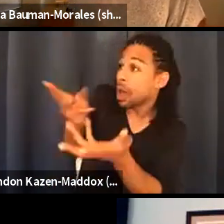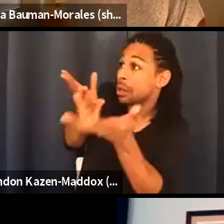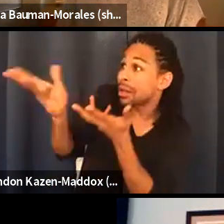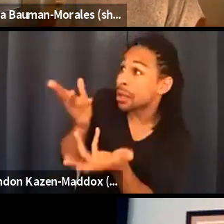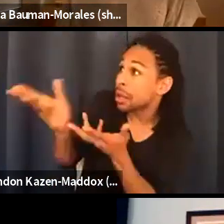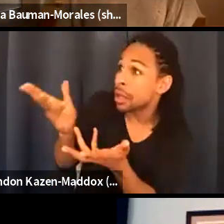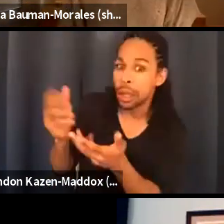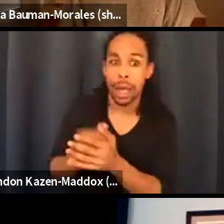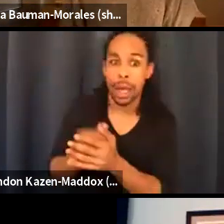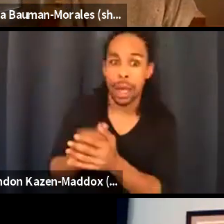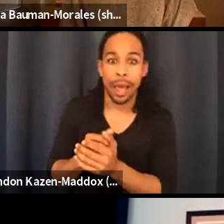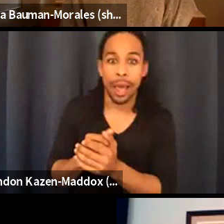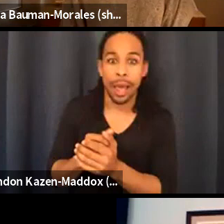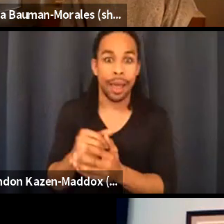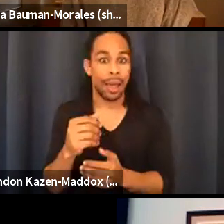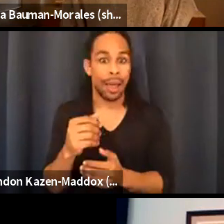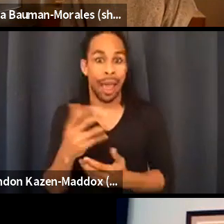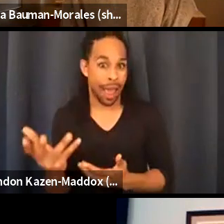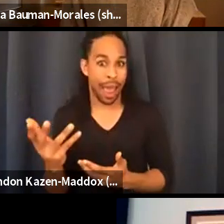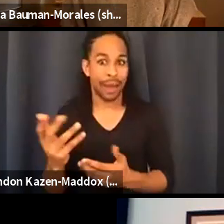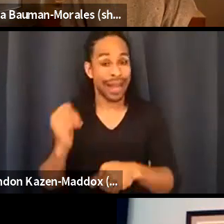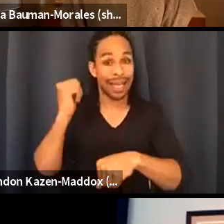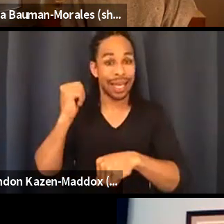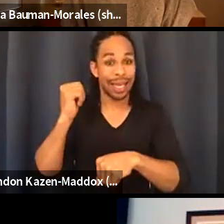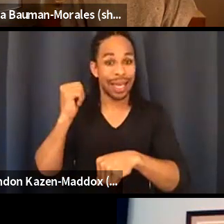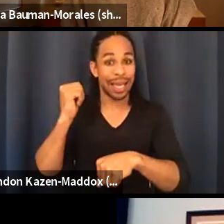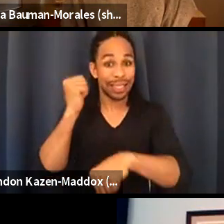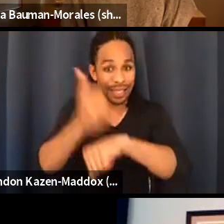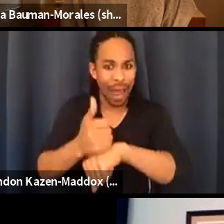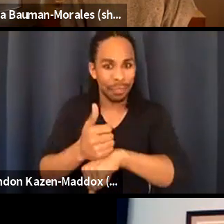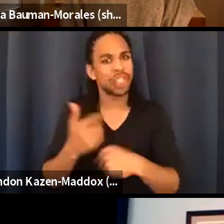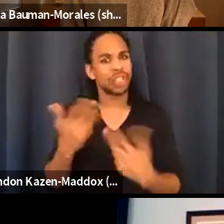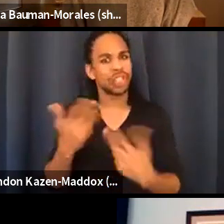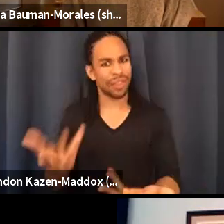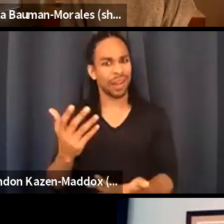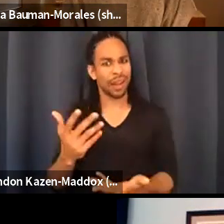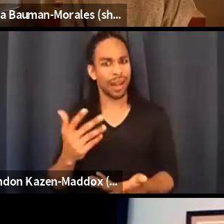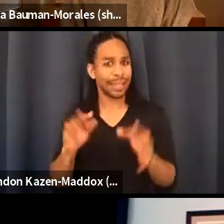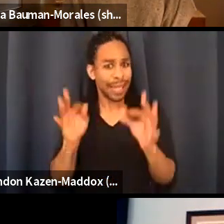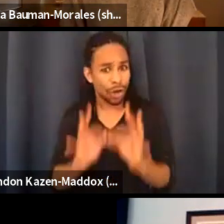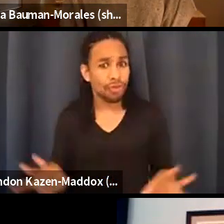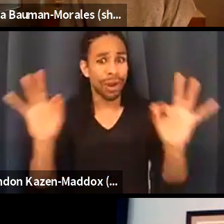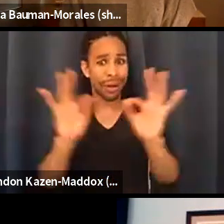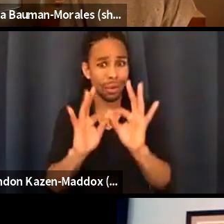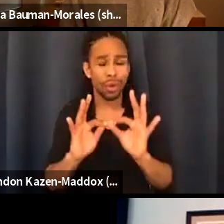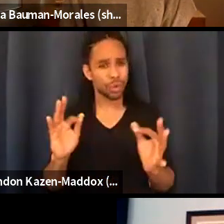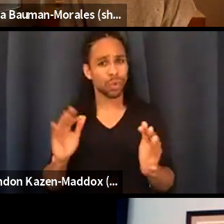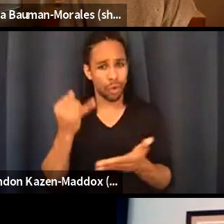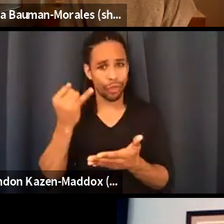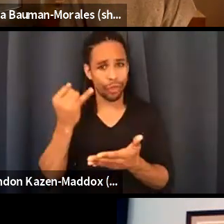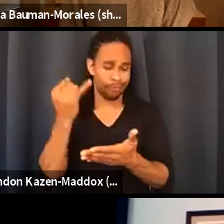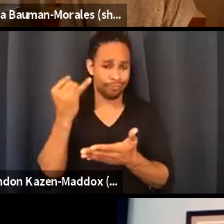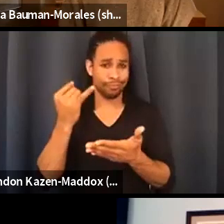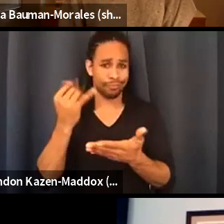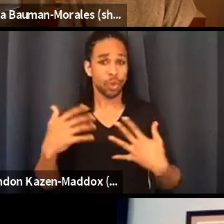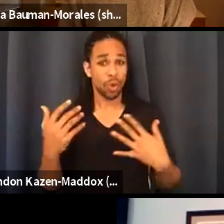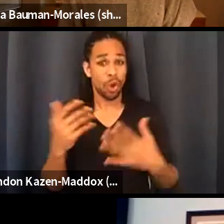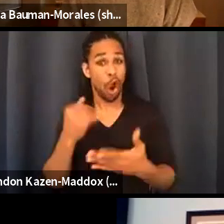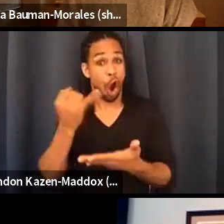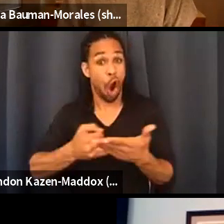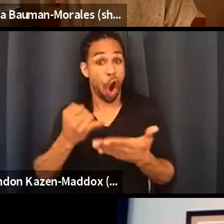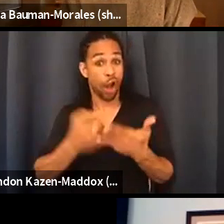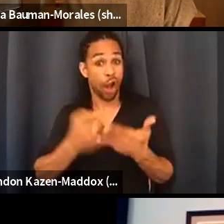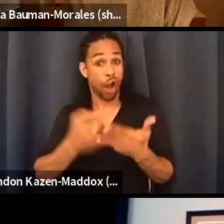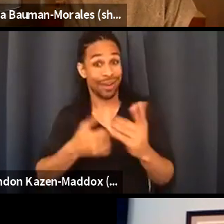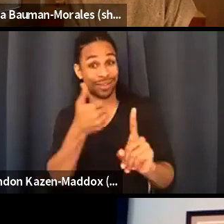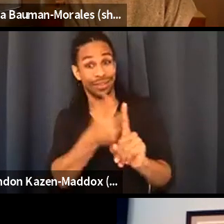critical to the health of artists. Here is a ton of pressure for you not to look bad in the press. You need to make deposits possible.